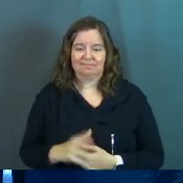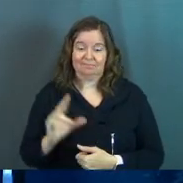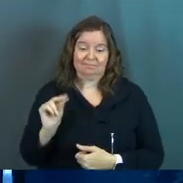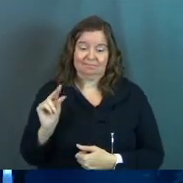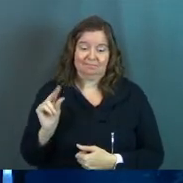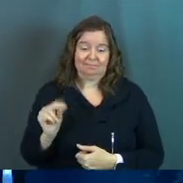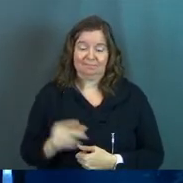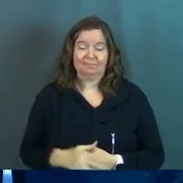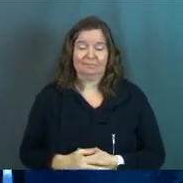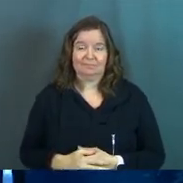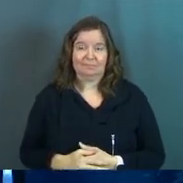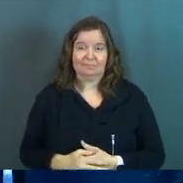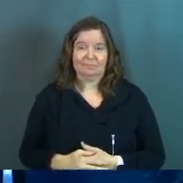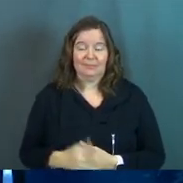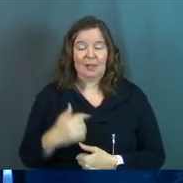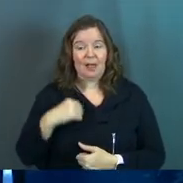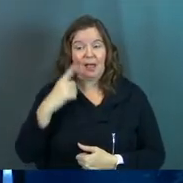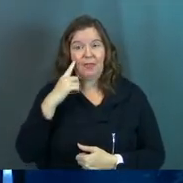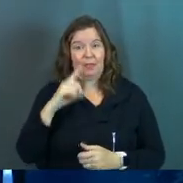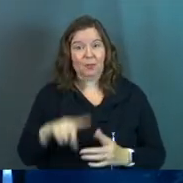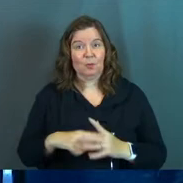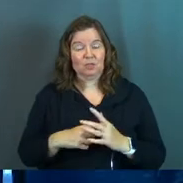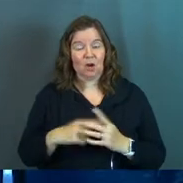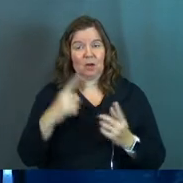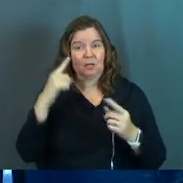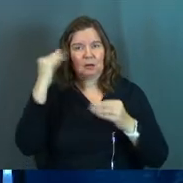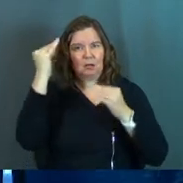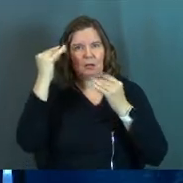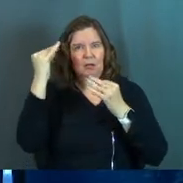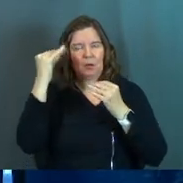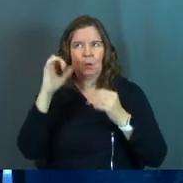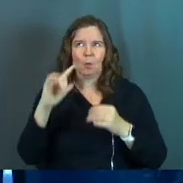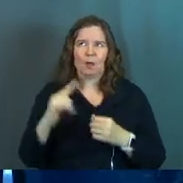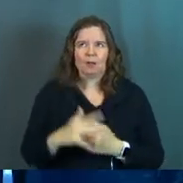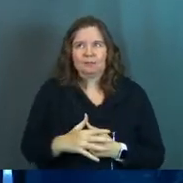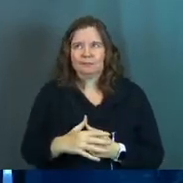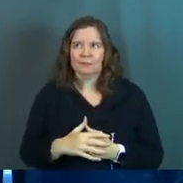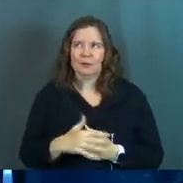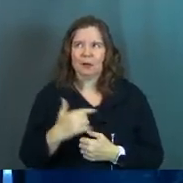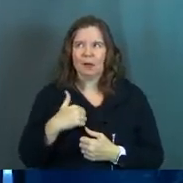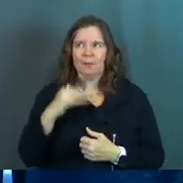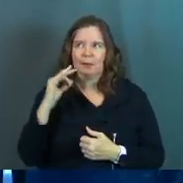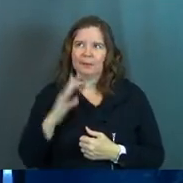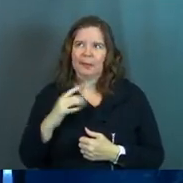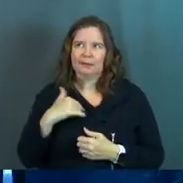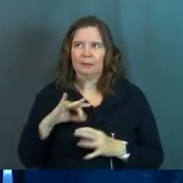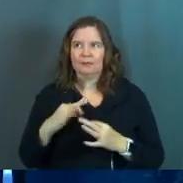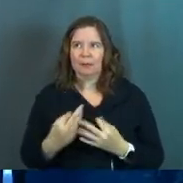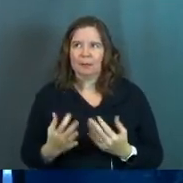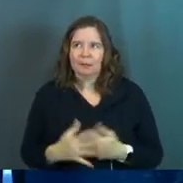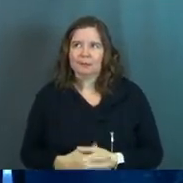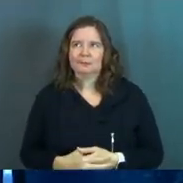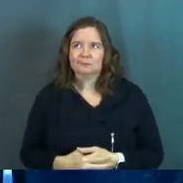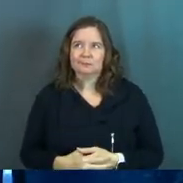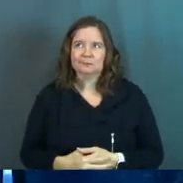No. I think what started to spin in my mind was, well, you know, you're a pastor in this family.